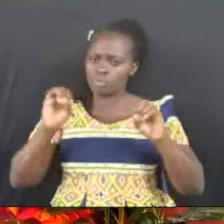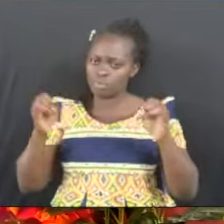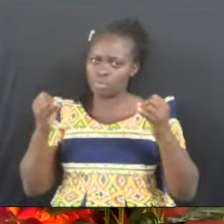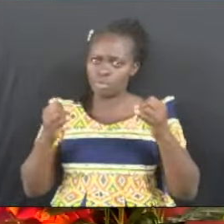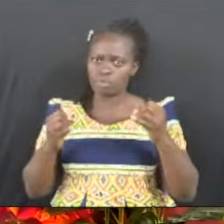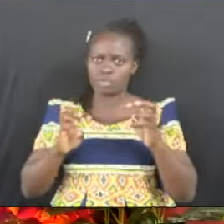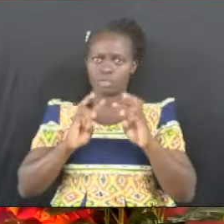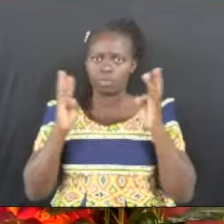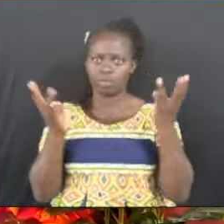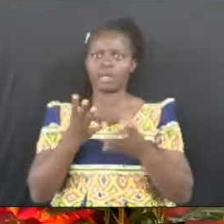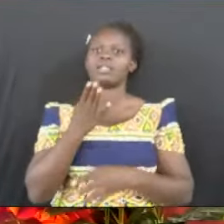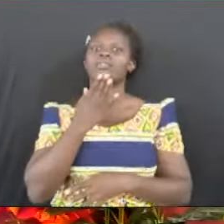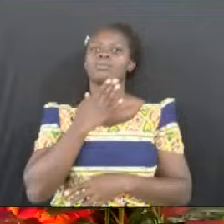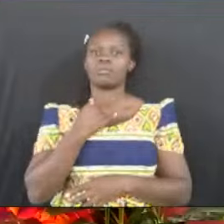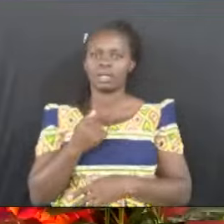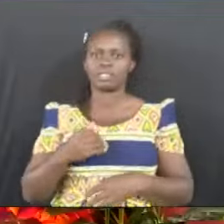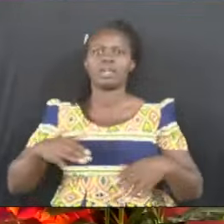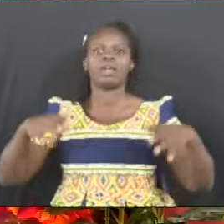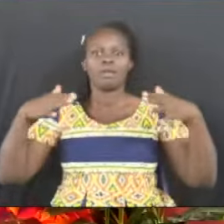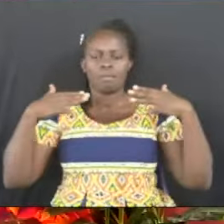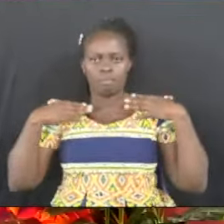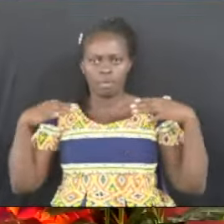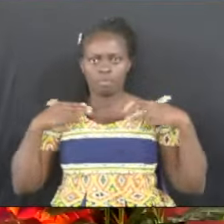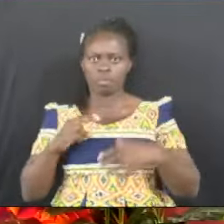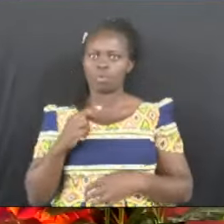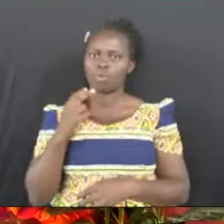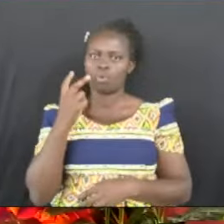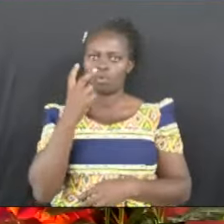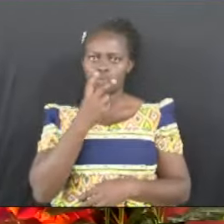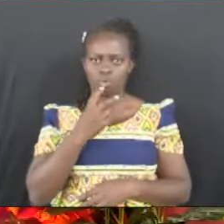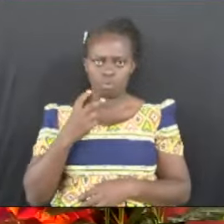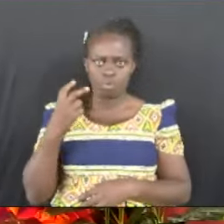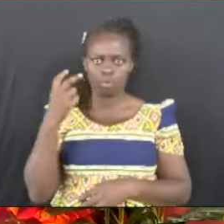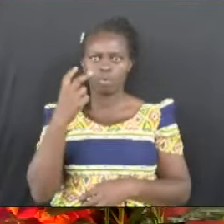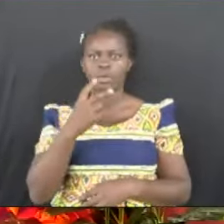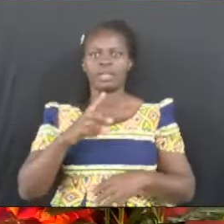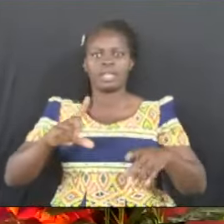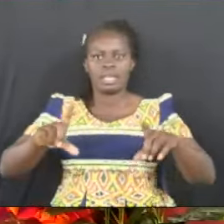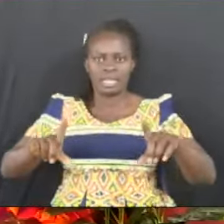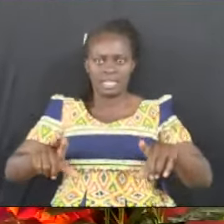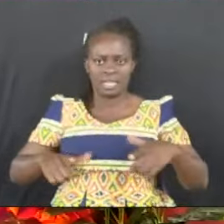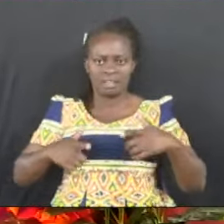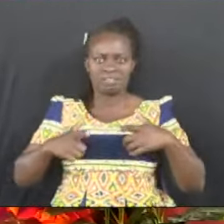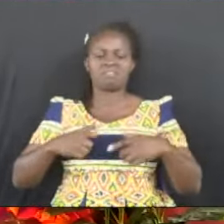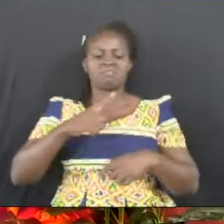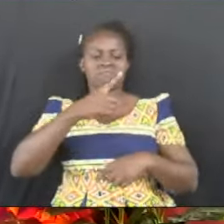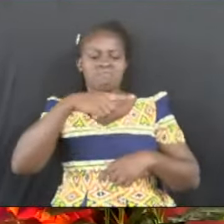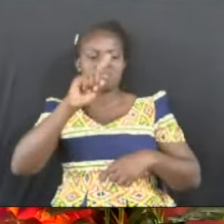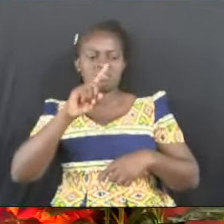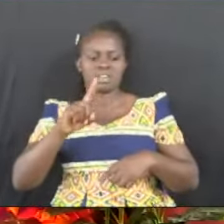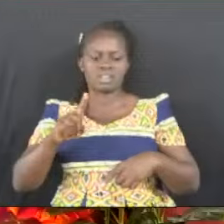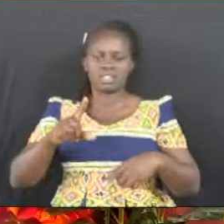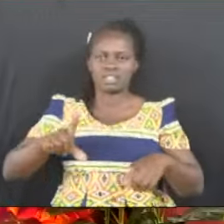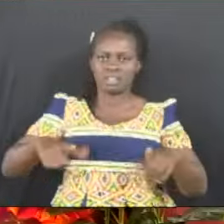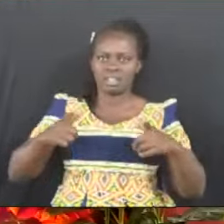for. People who are living dignified lives like Jesus lived.